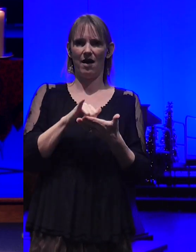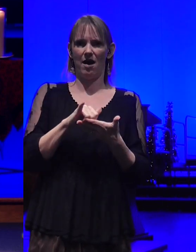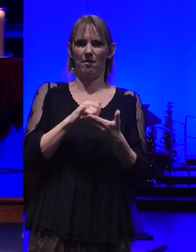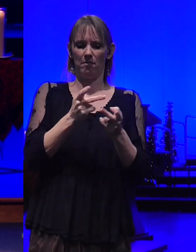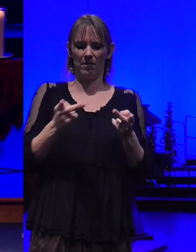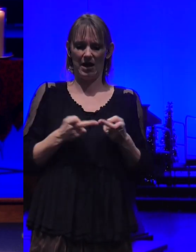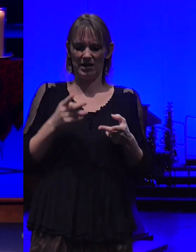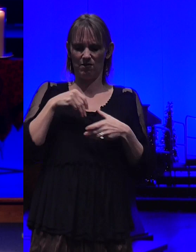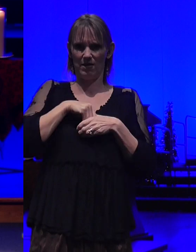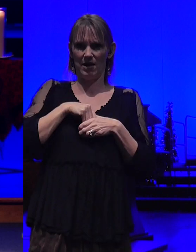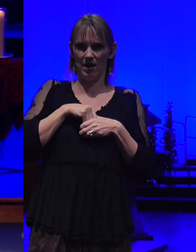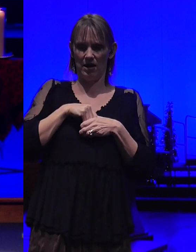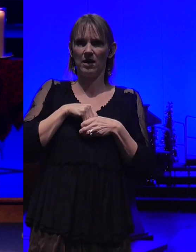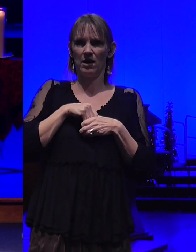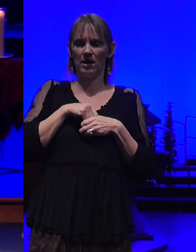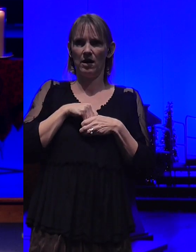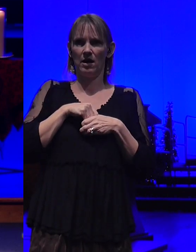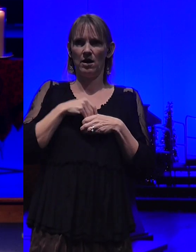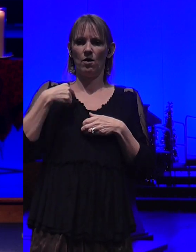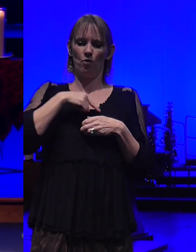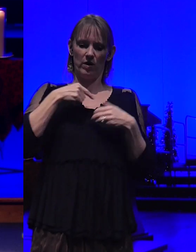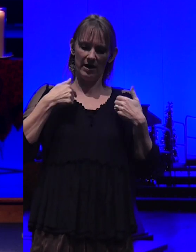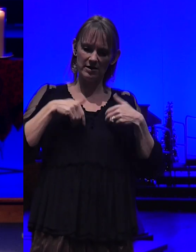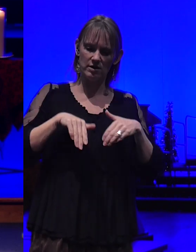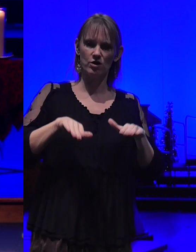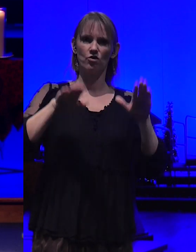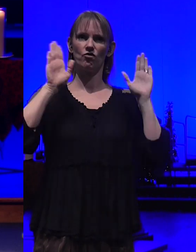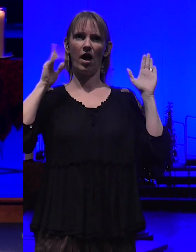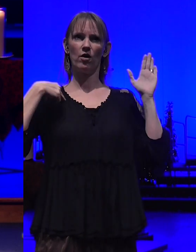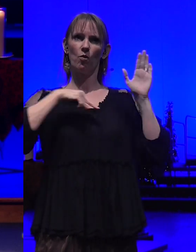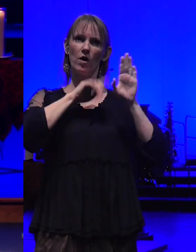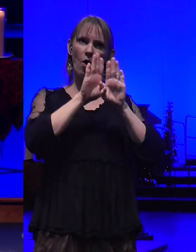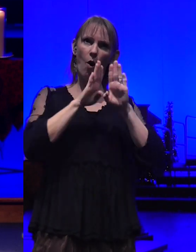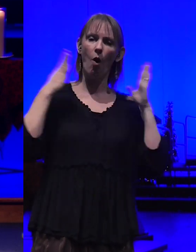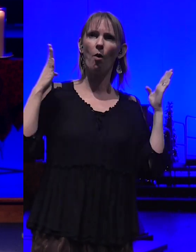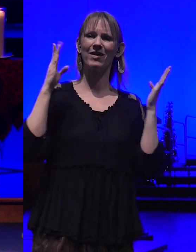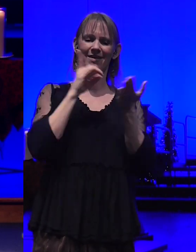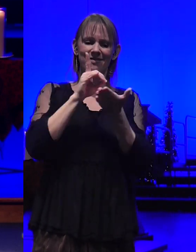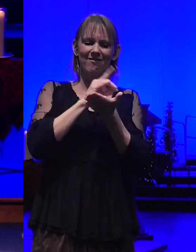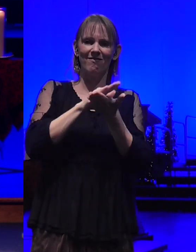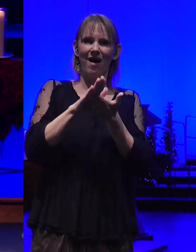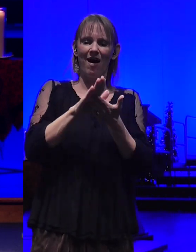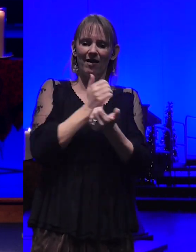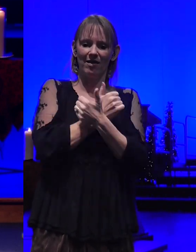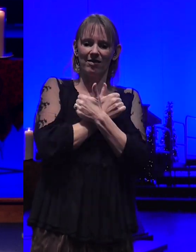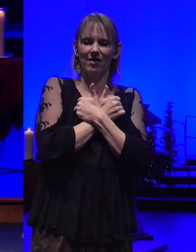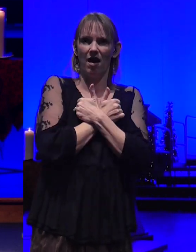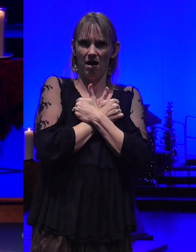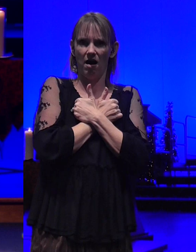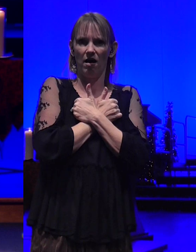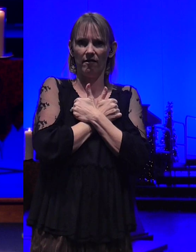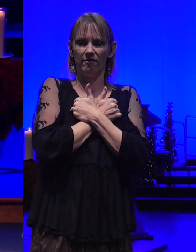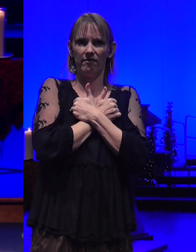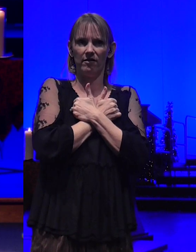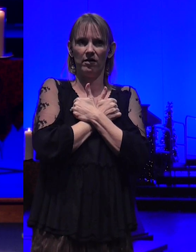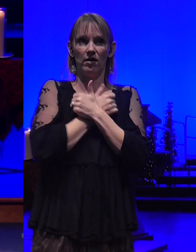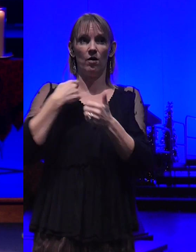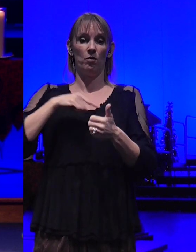and surrendering to, opening to a divine love that is ready to impart what we're ready to